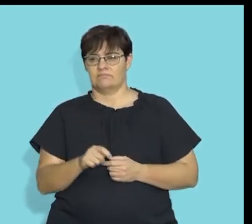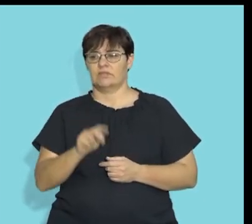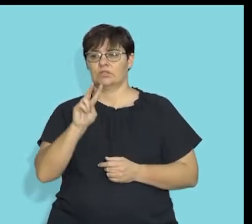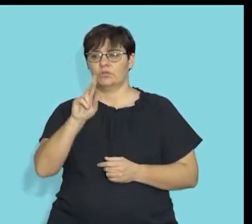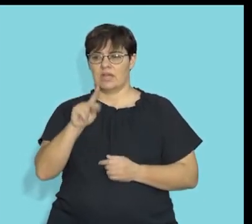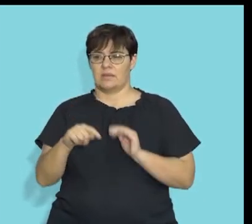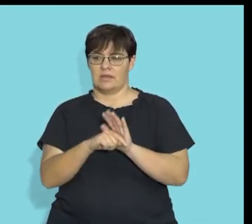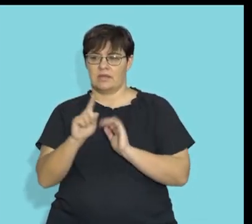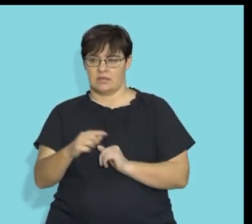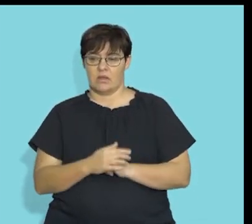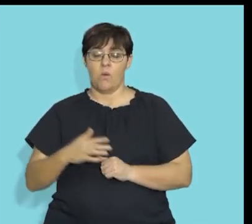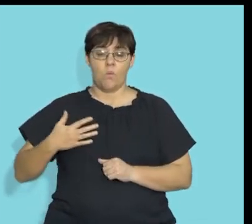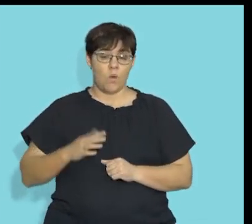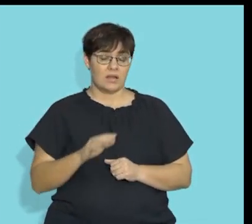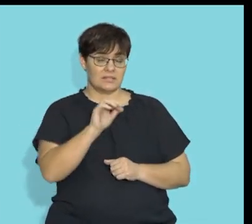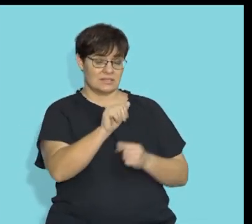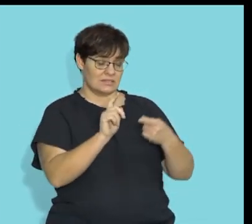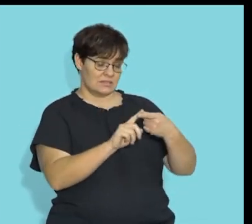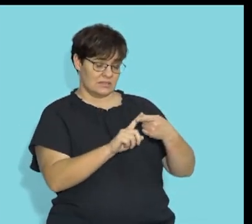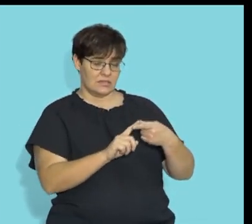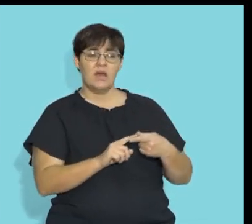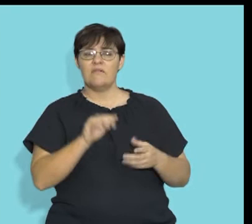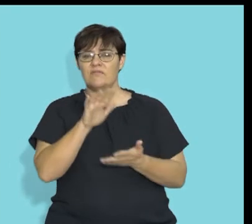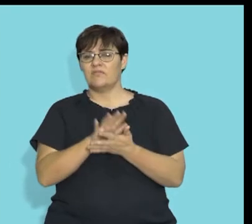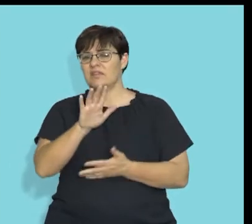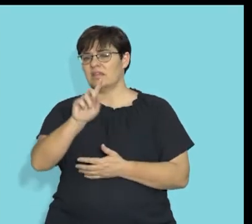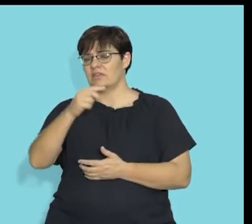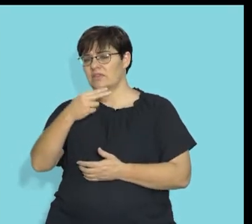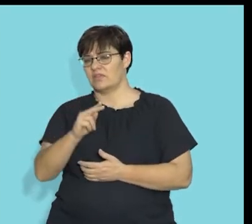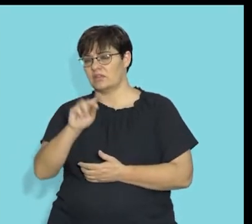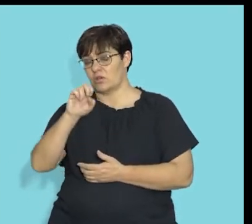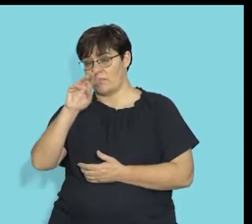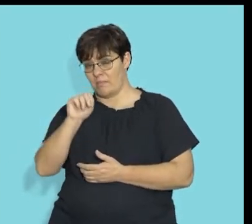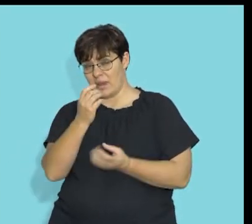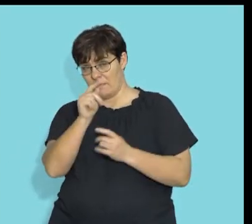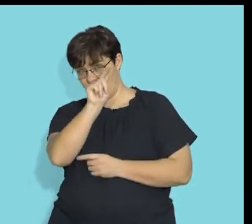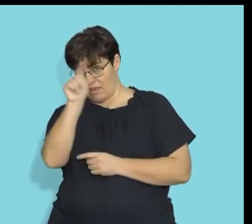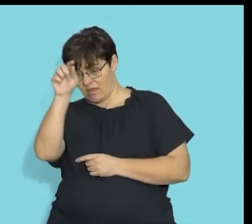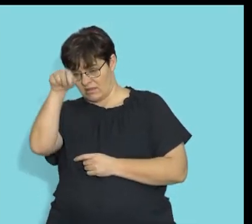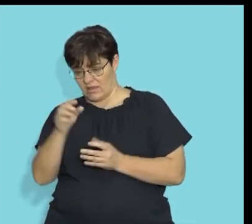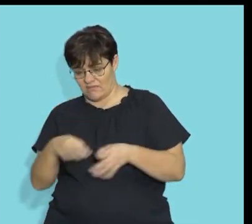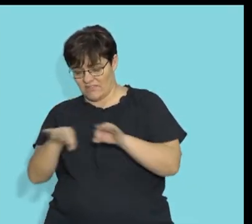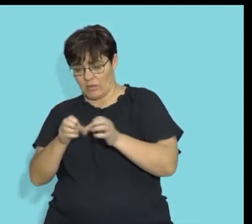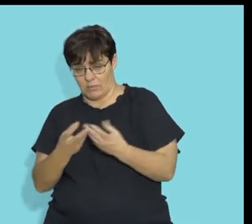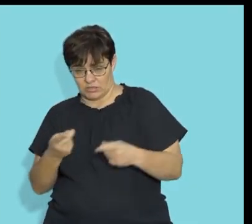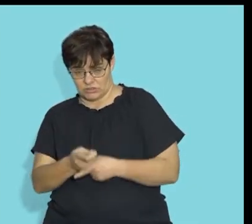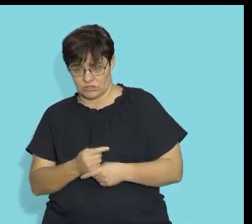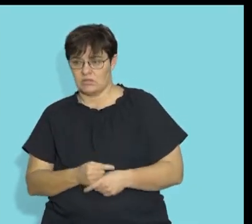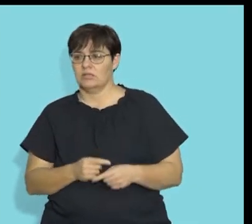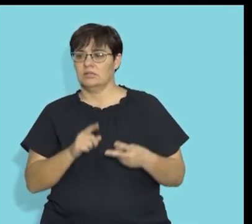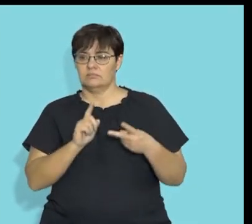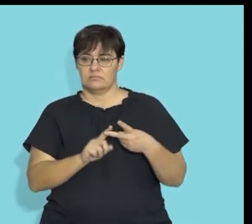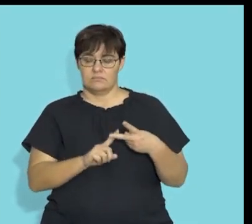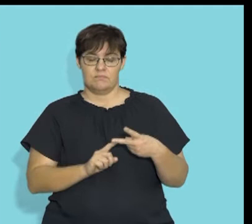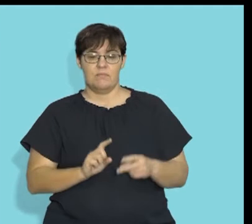to calculate the 15th term of the sequence. Then we will be calculating the sum of